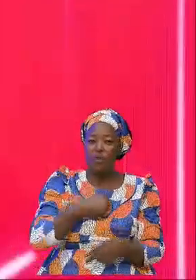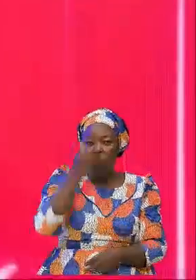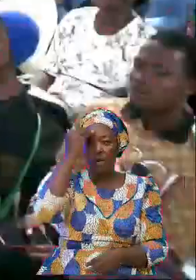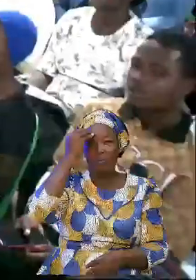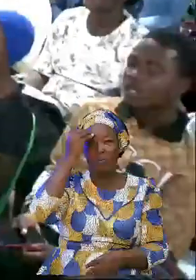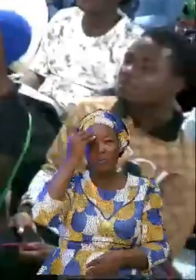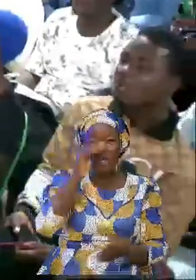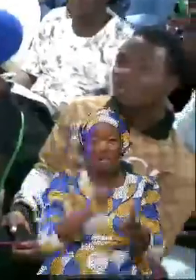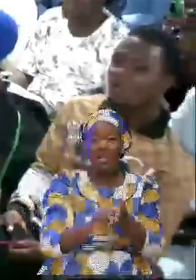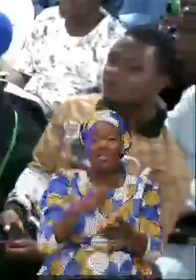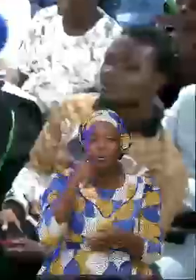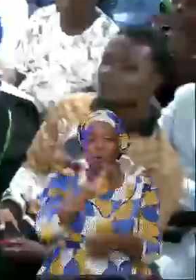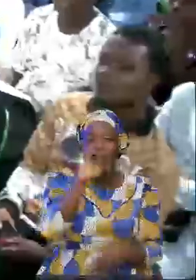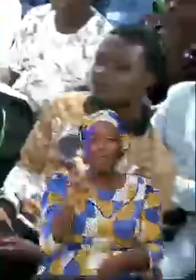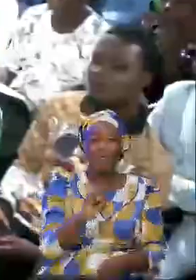life anymore.